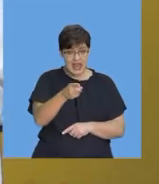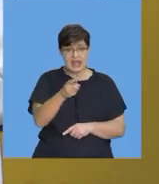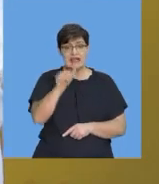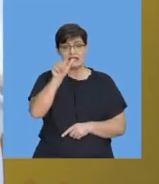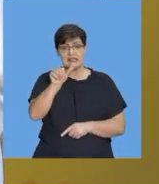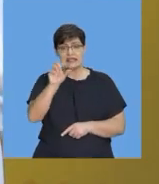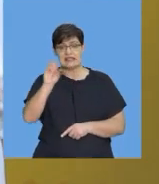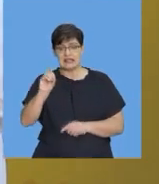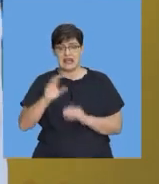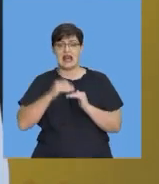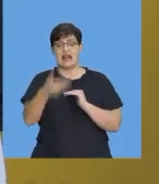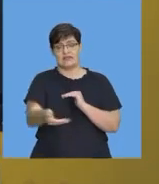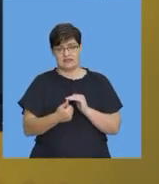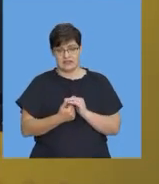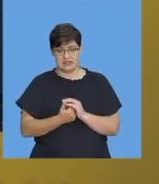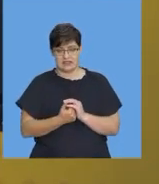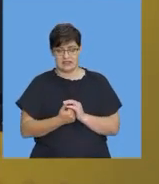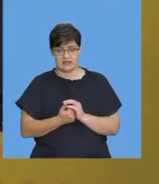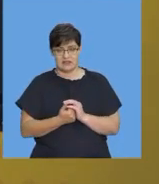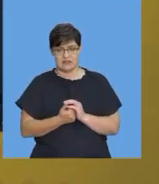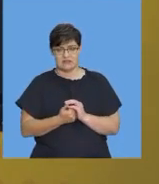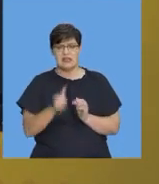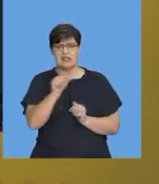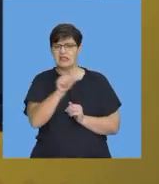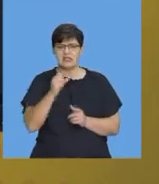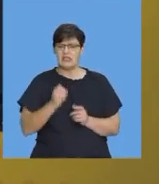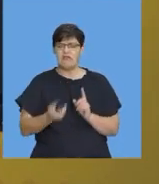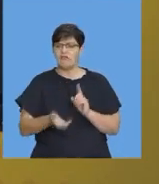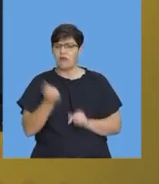are left over. And where do I get my 60 from?